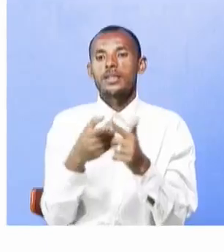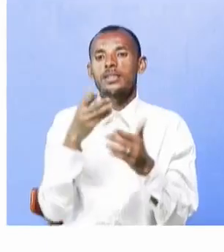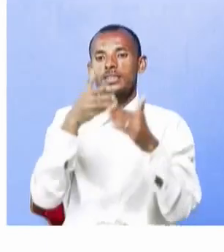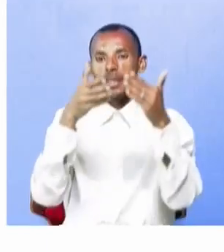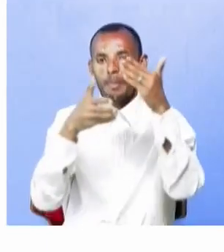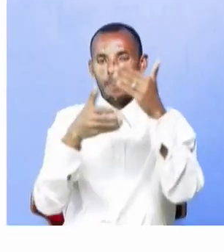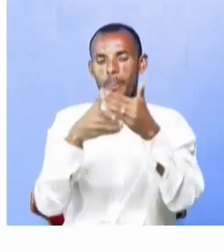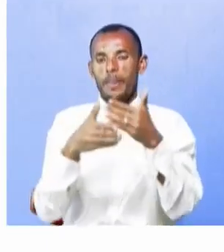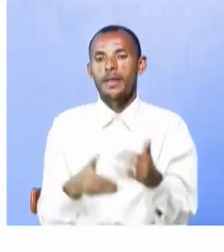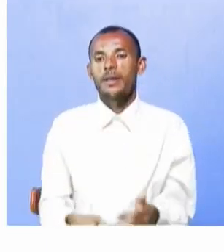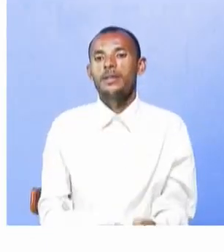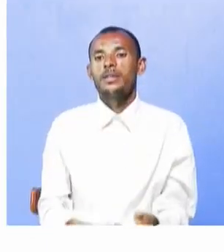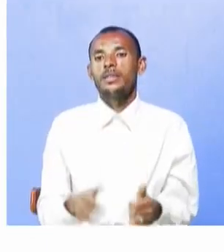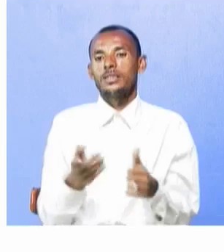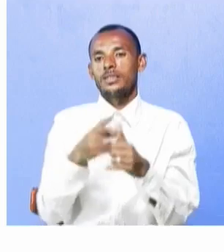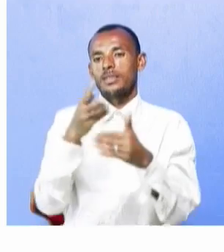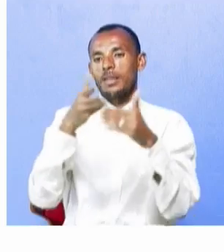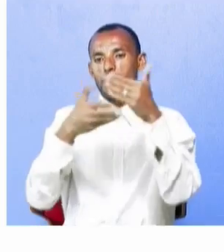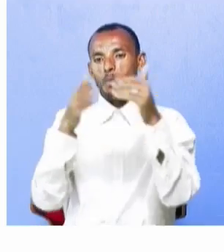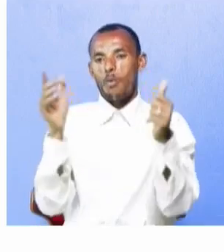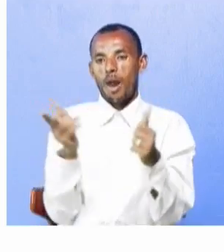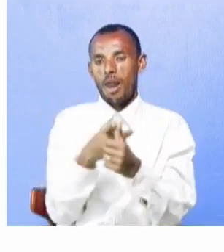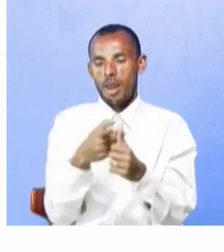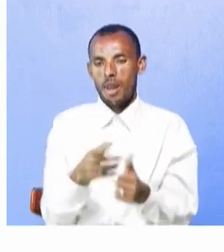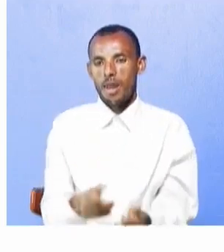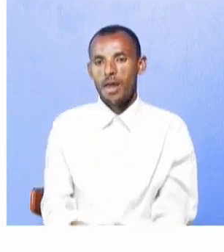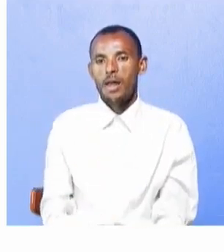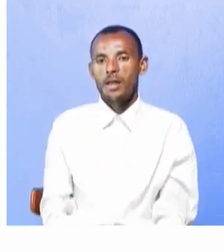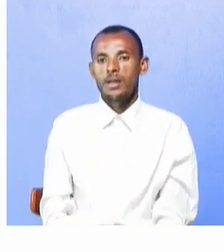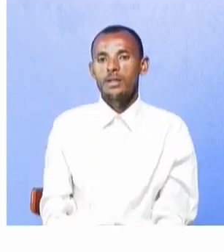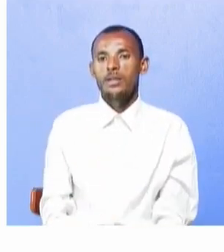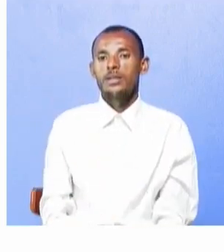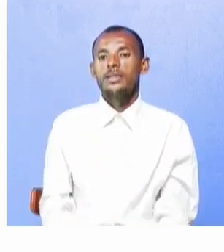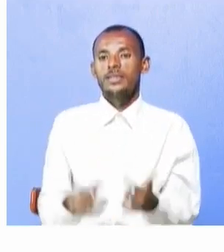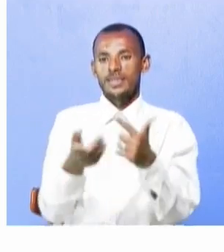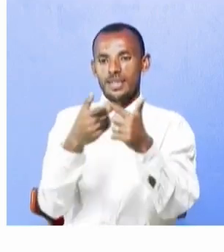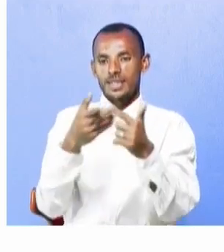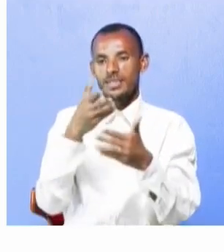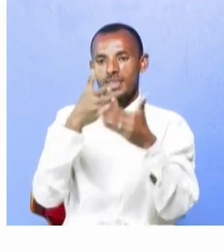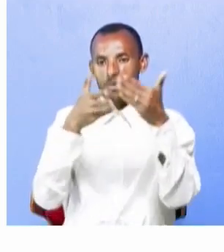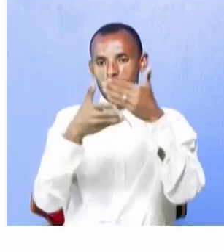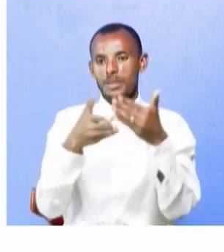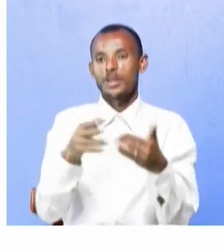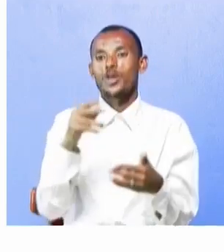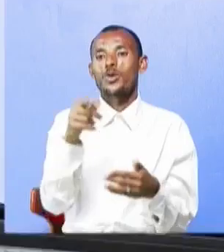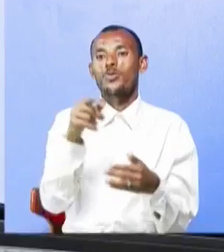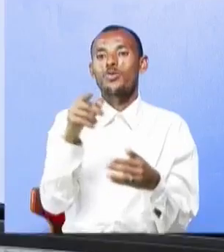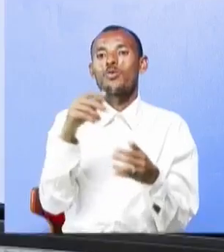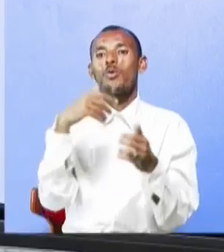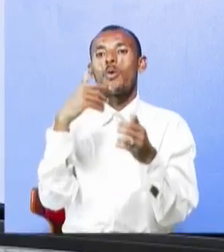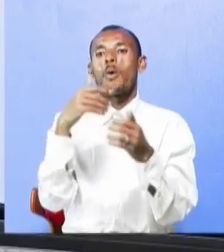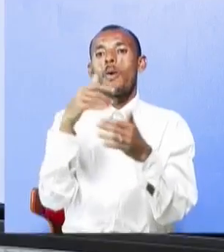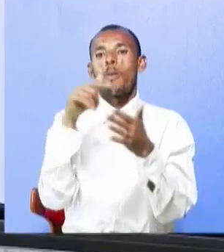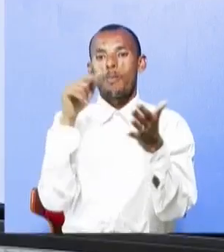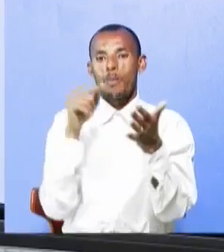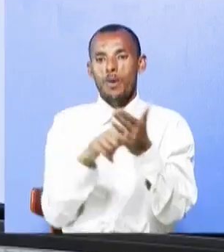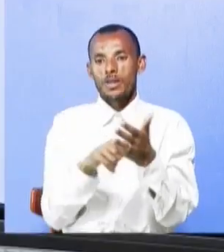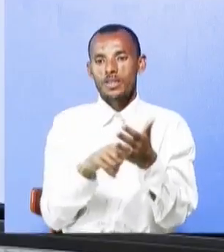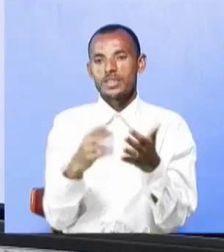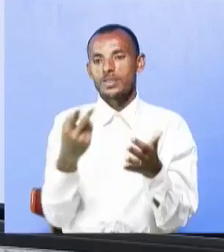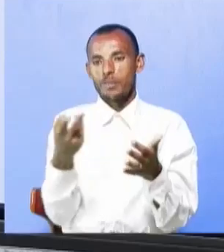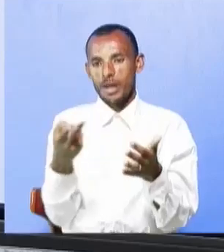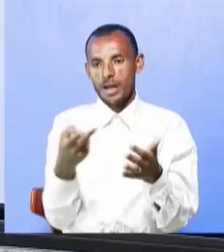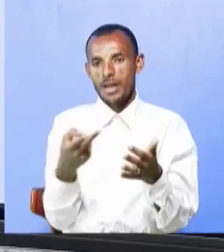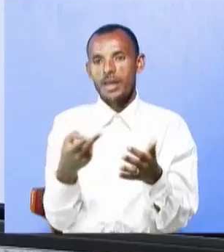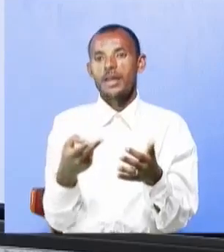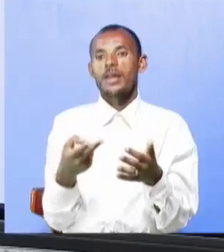are step 1, right? These are step 1. The second step is you need to plot these 3 order pairs in